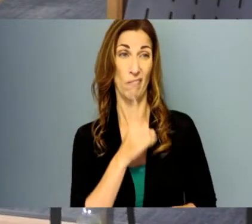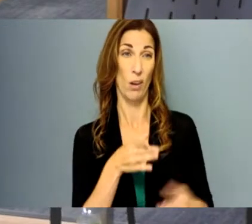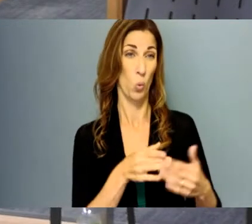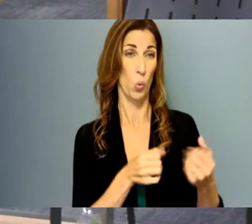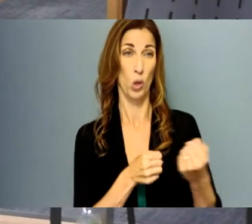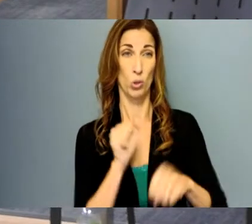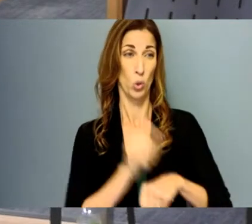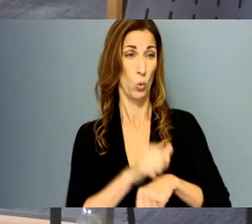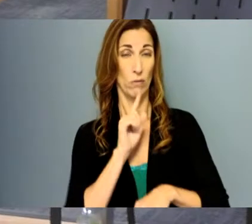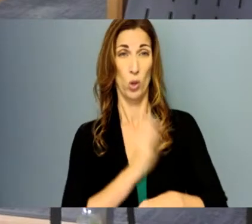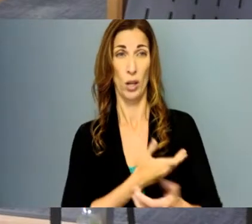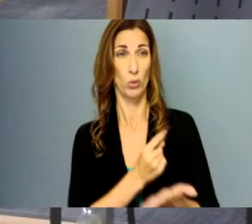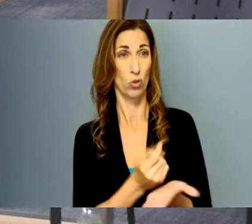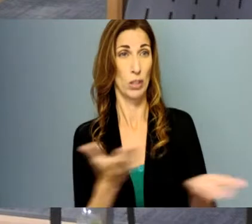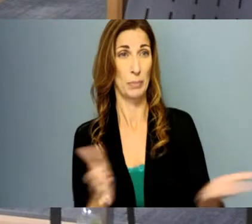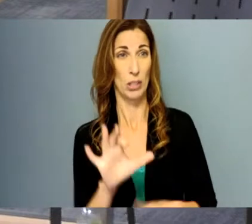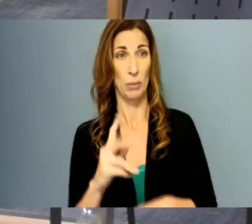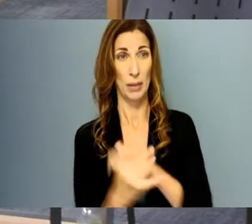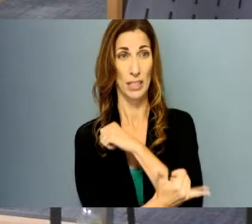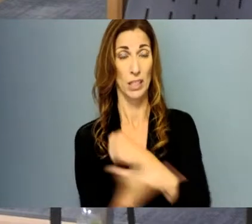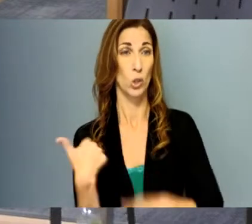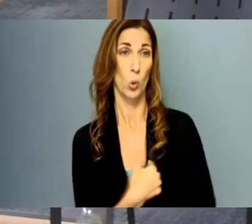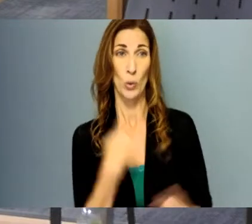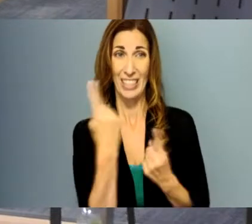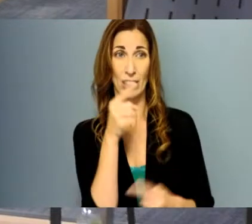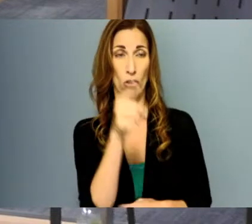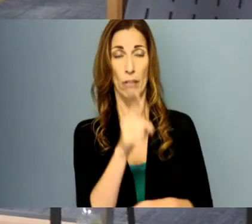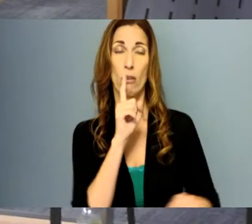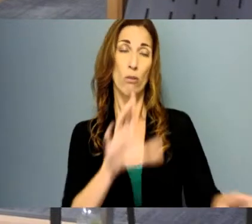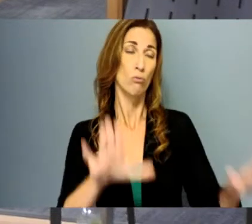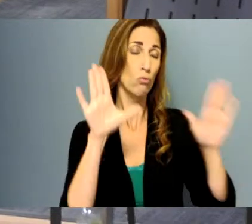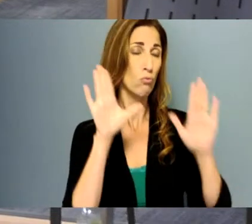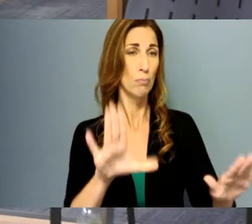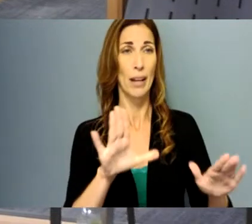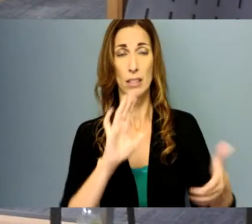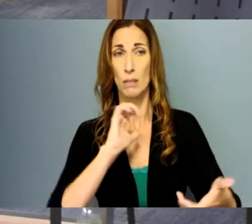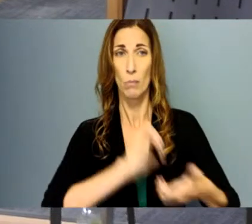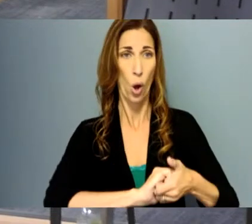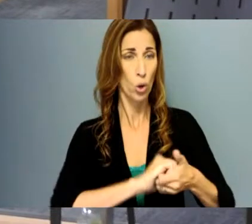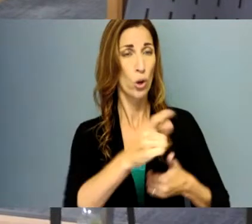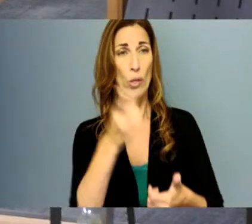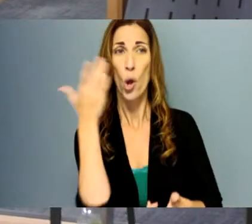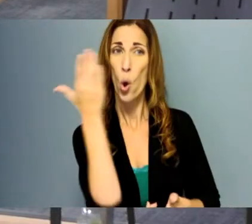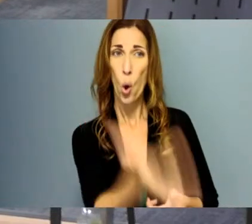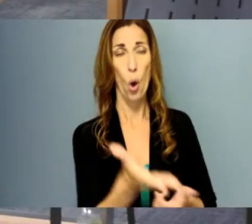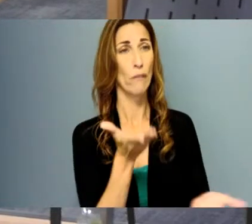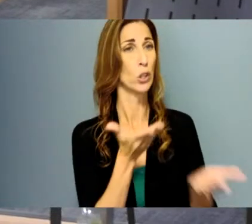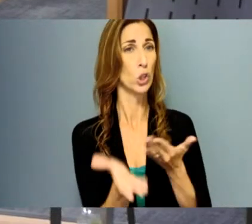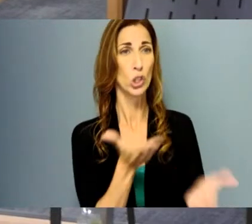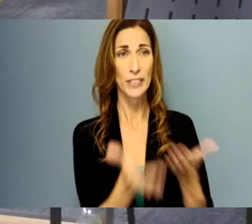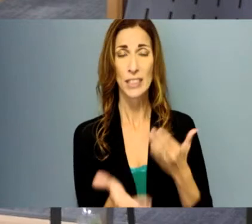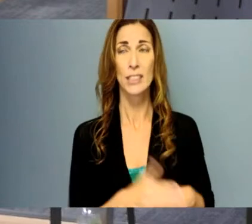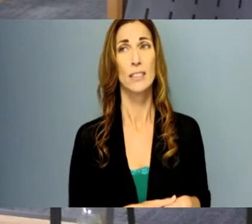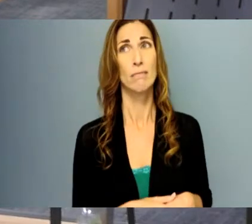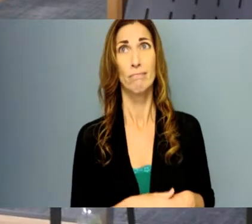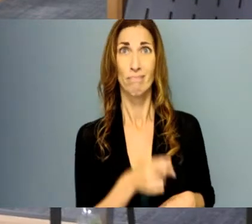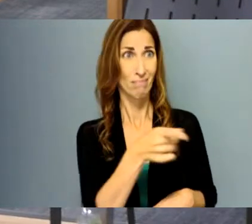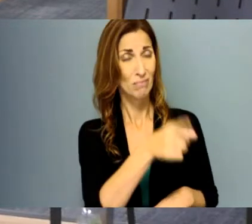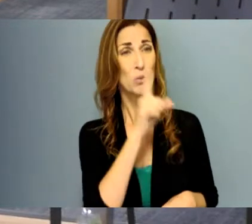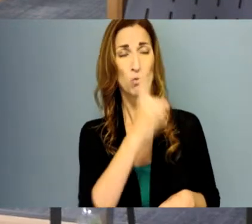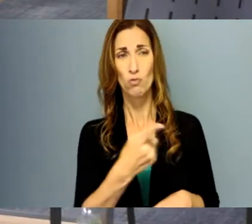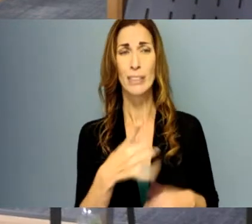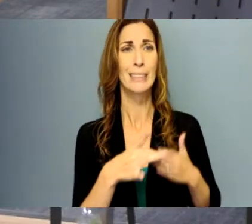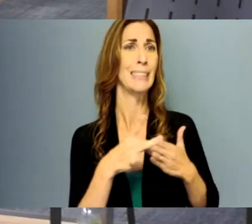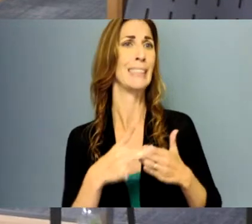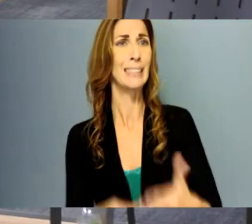County. We consider them to be a tremendous partner. They offer services, and they were really in the